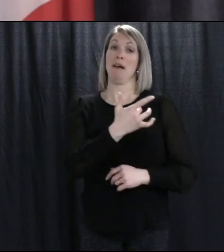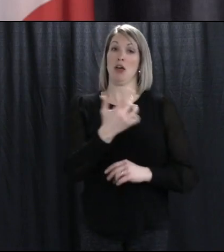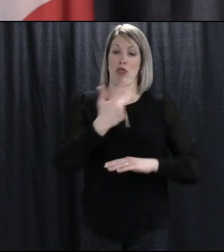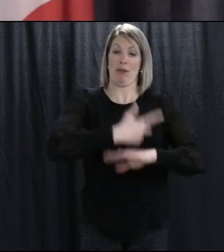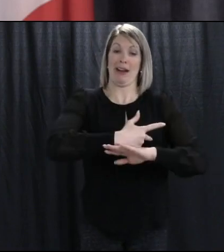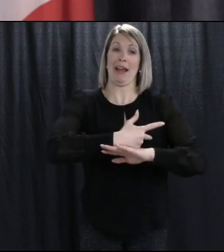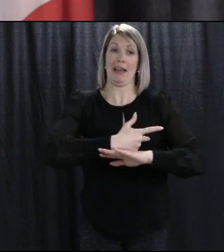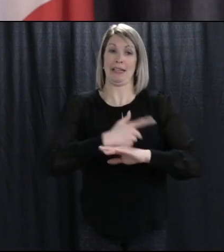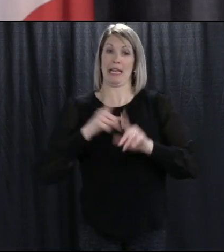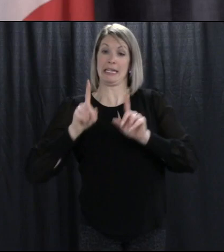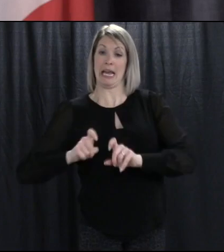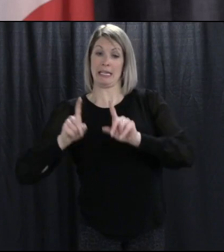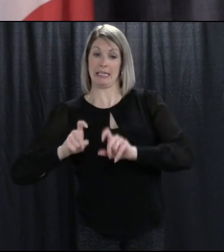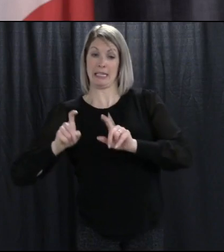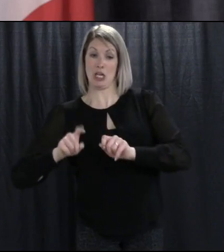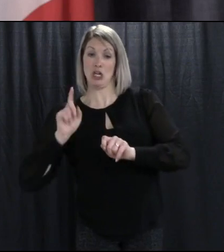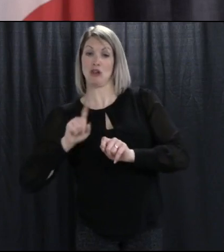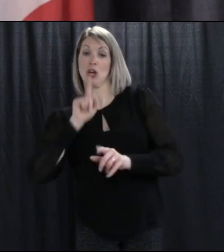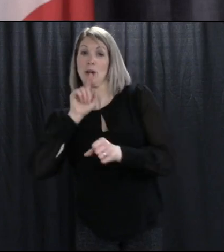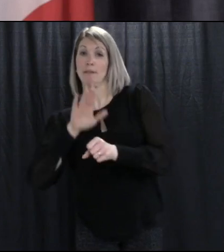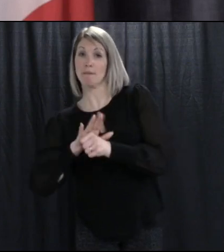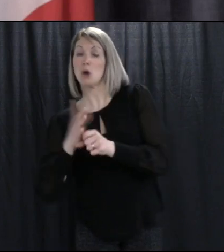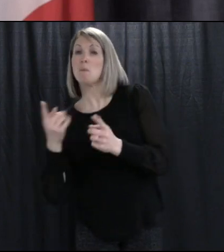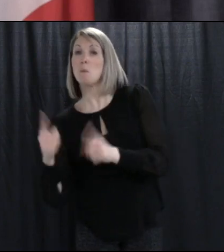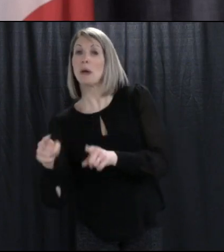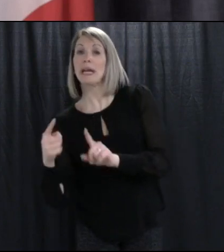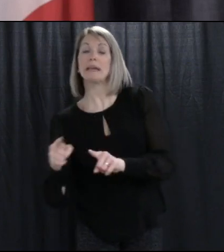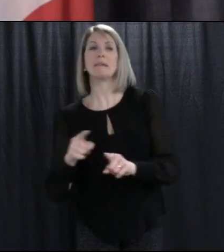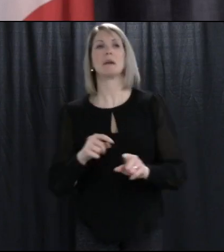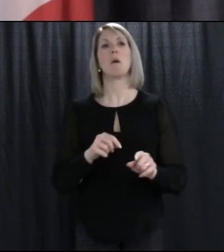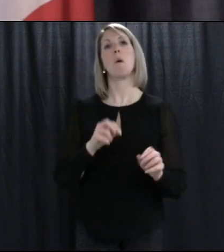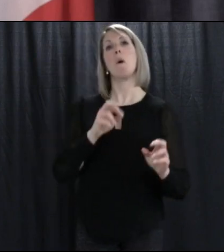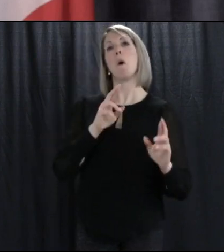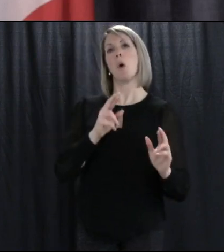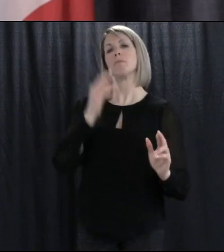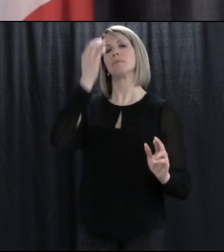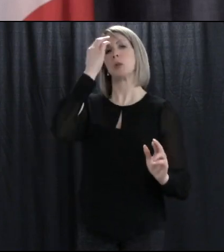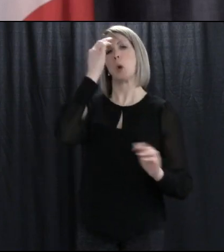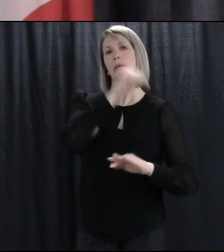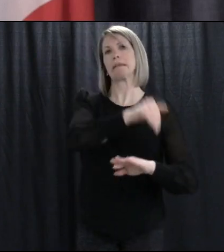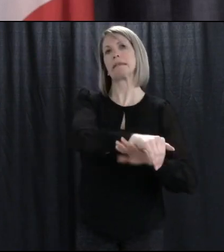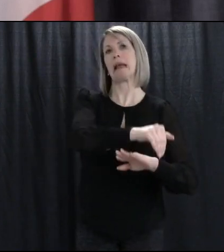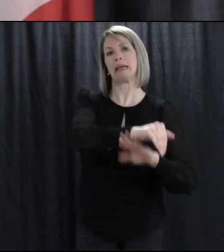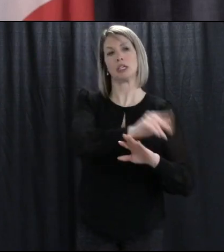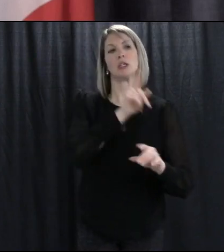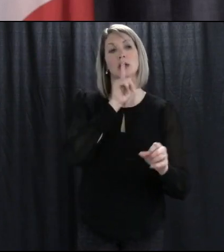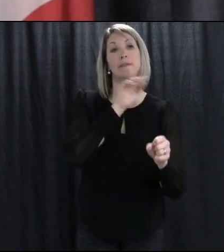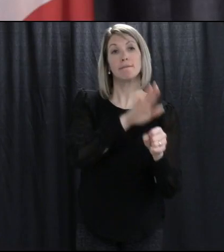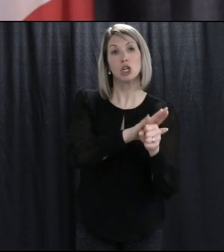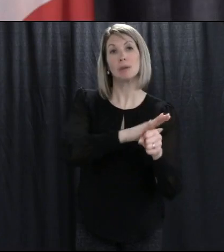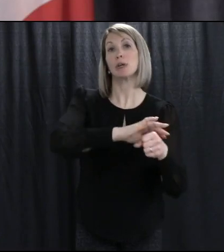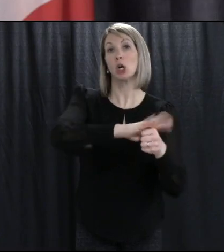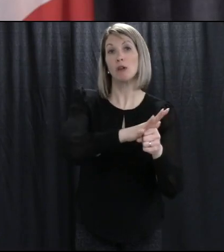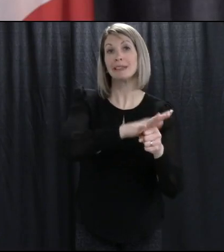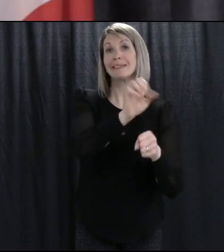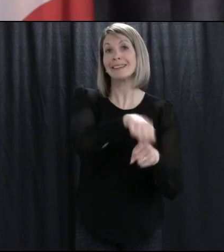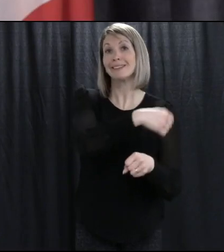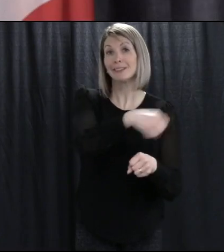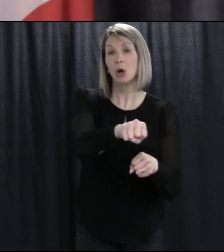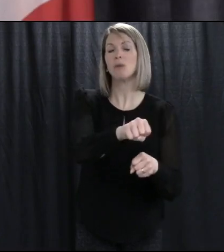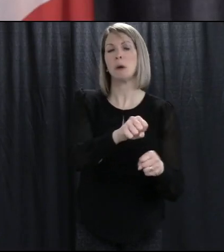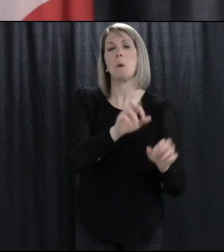back about the results? I hope to hear back this evening, but again, it depends on weather. Lots of